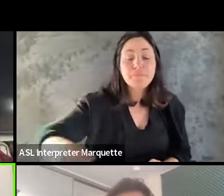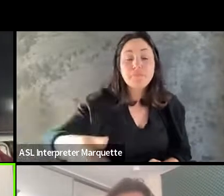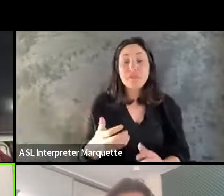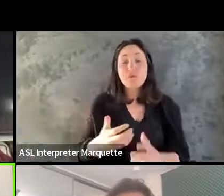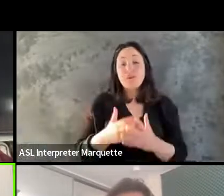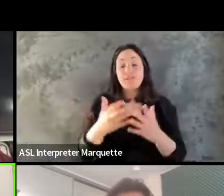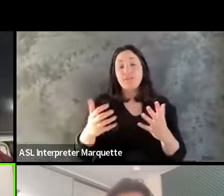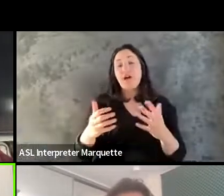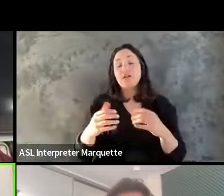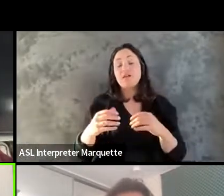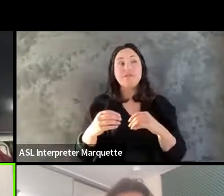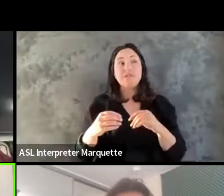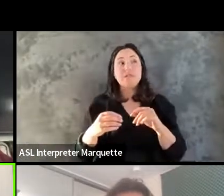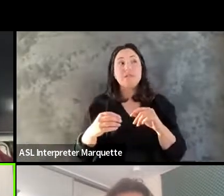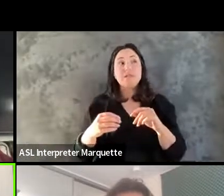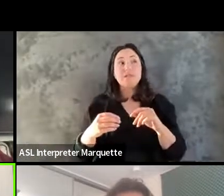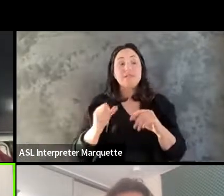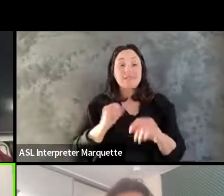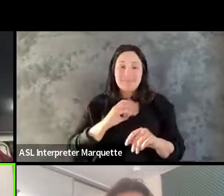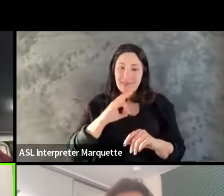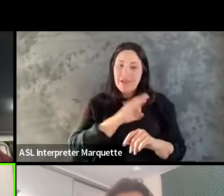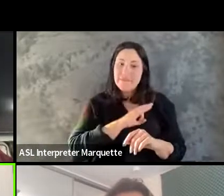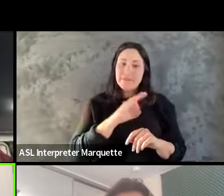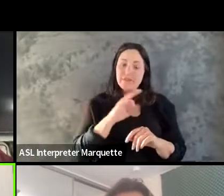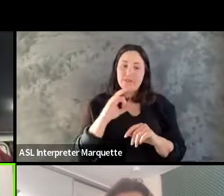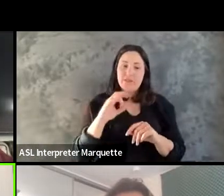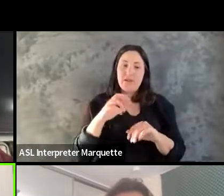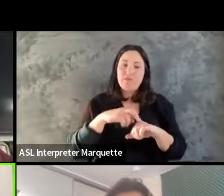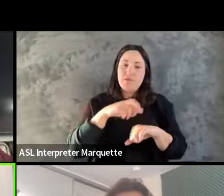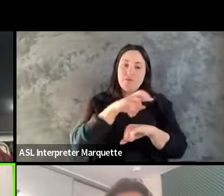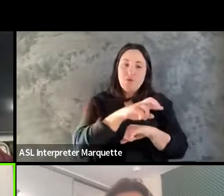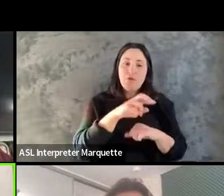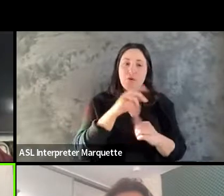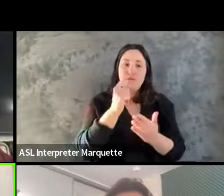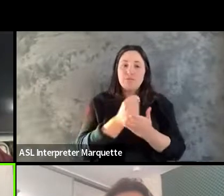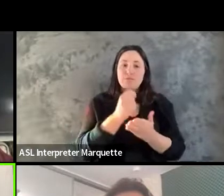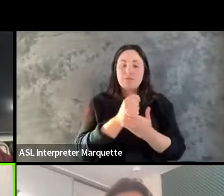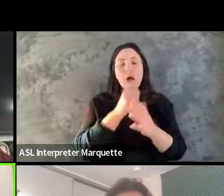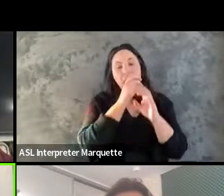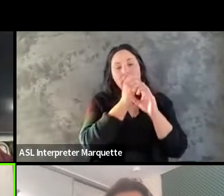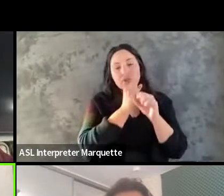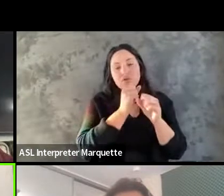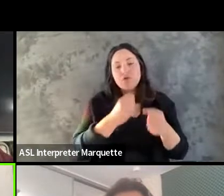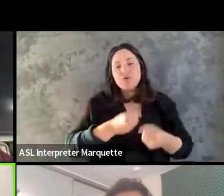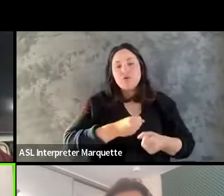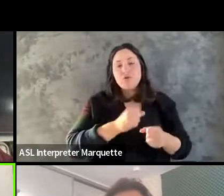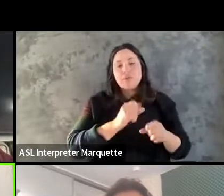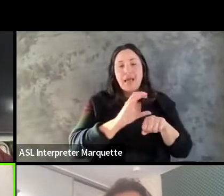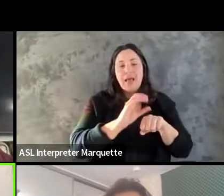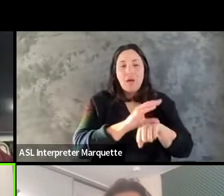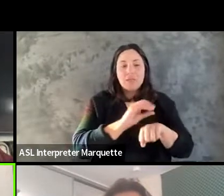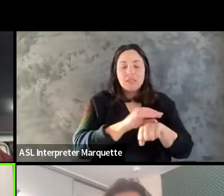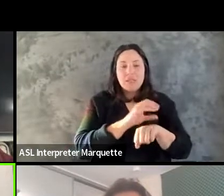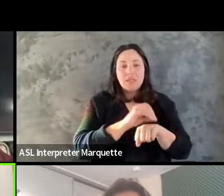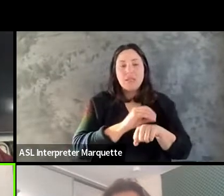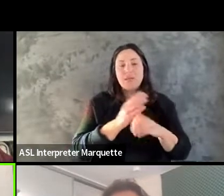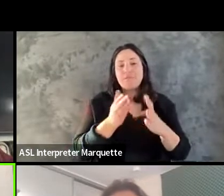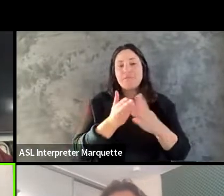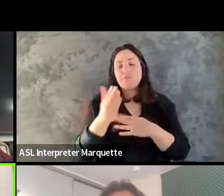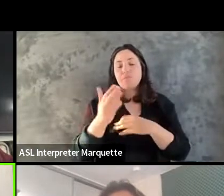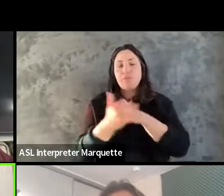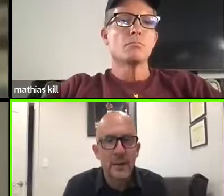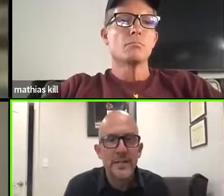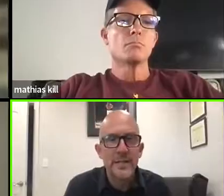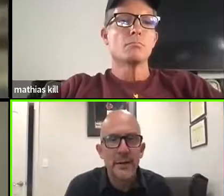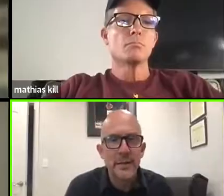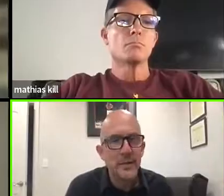for our staff for confidential counseling and through the county Office of Education